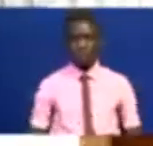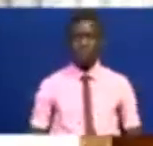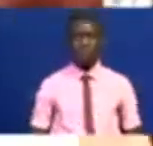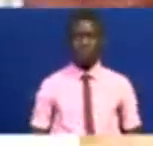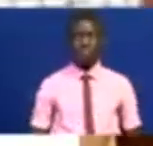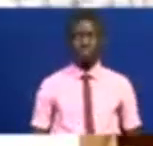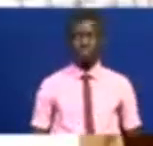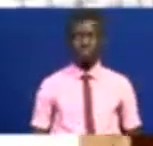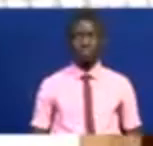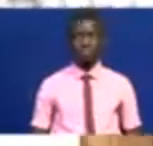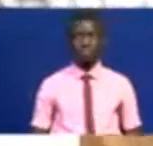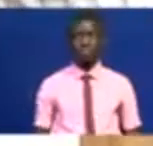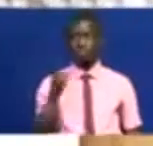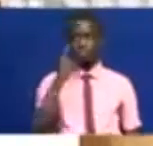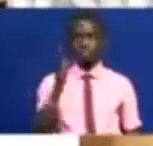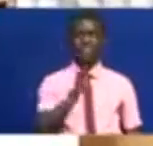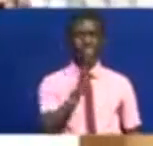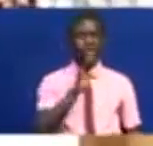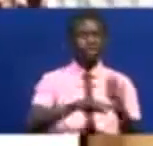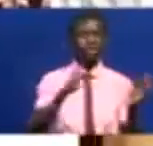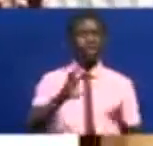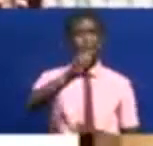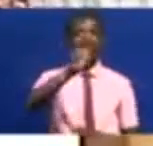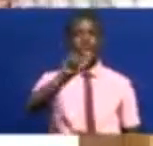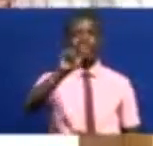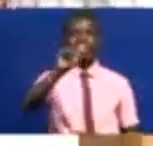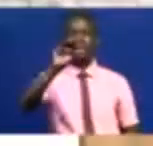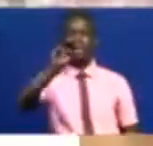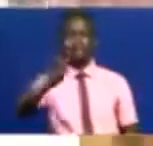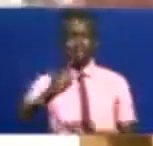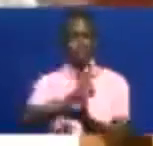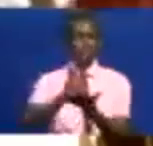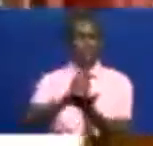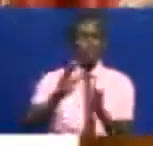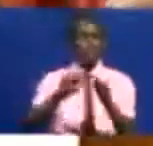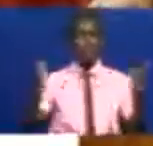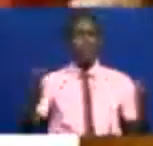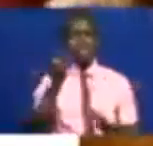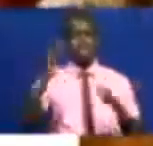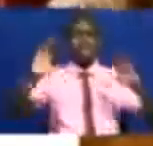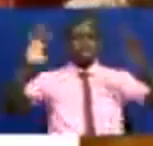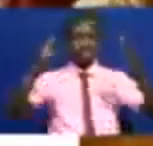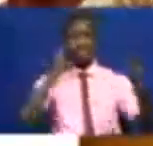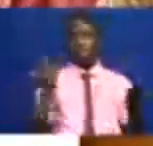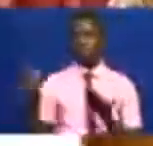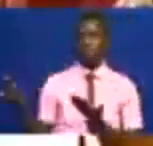They spoke so you saw in Otamo during the open defecation free celebrations.